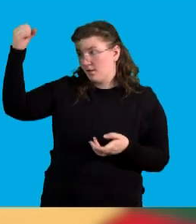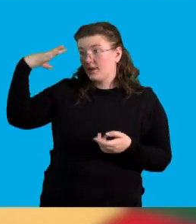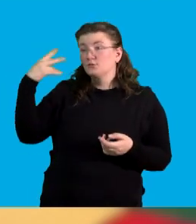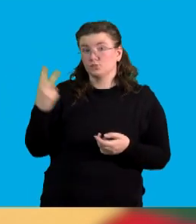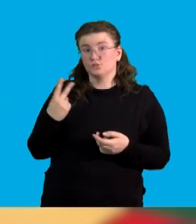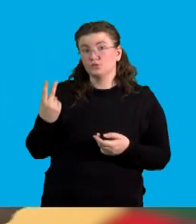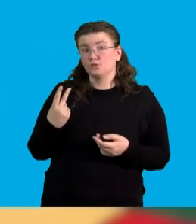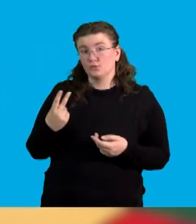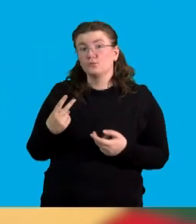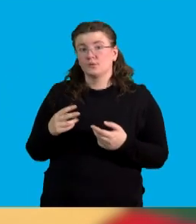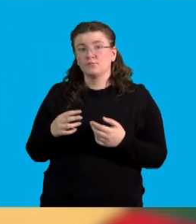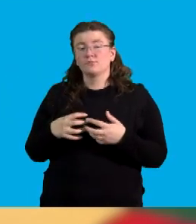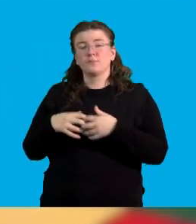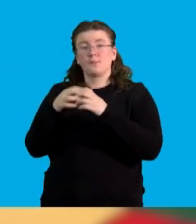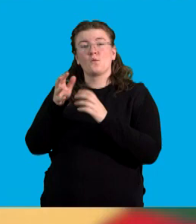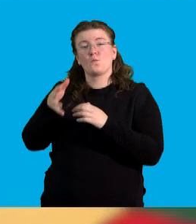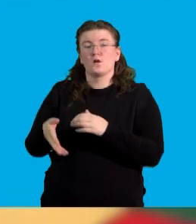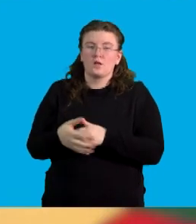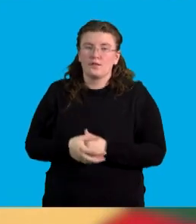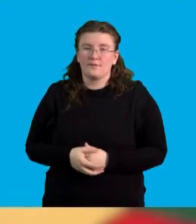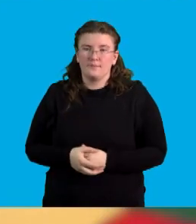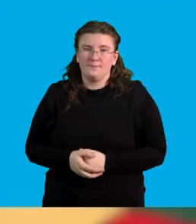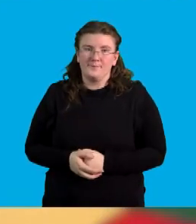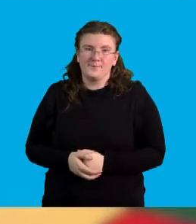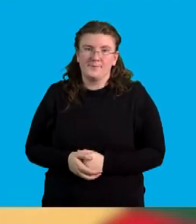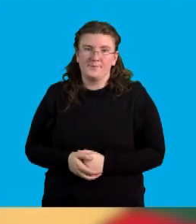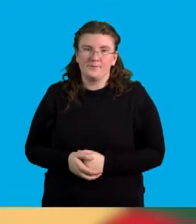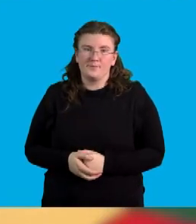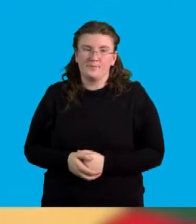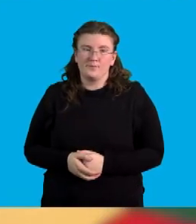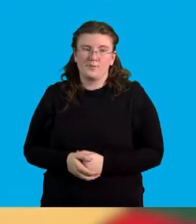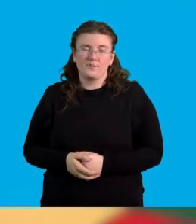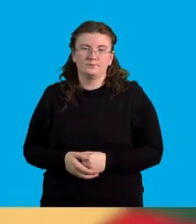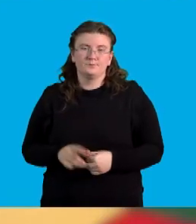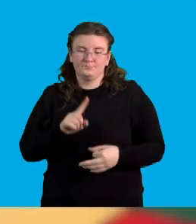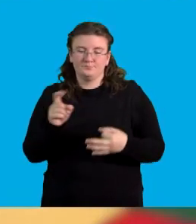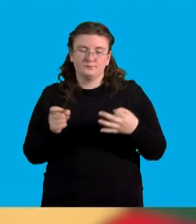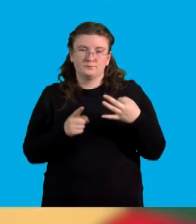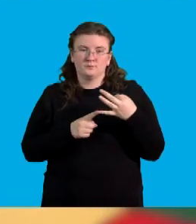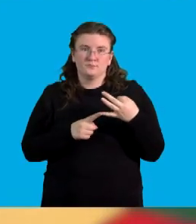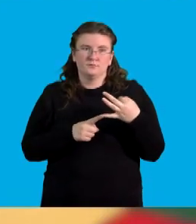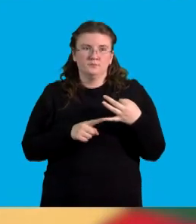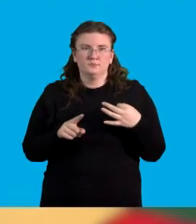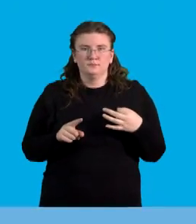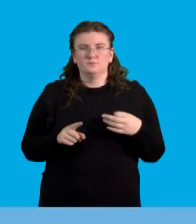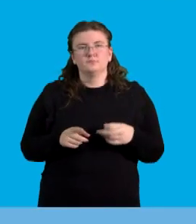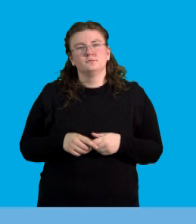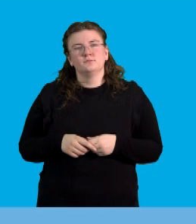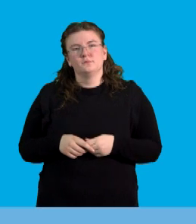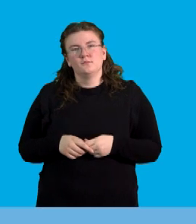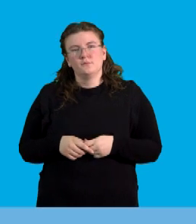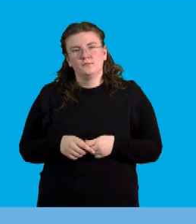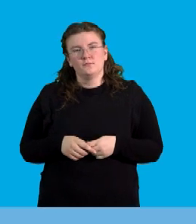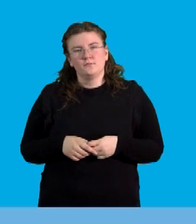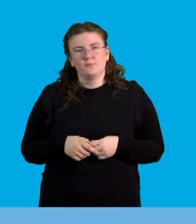that struggle of the flow of current through that filament. Question 3 is asking us now that